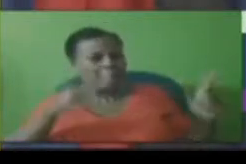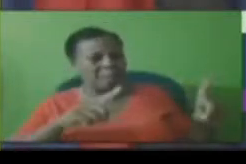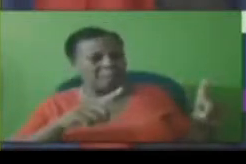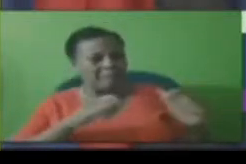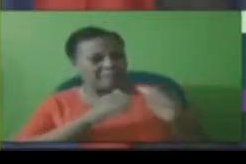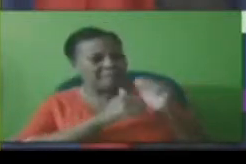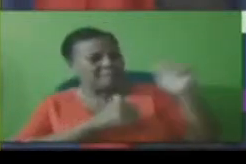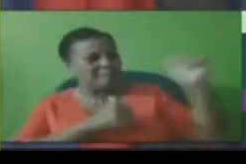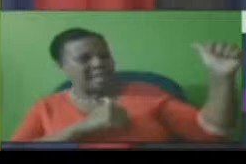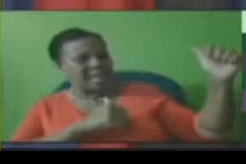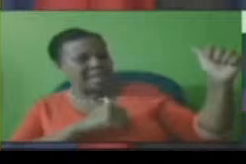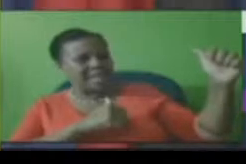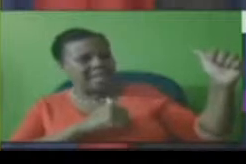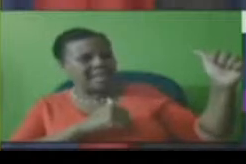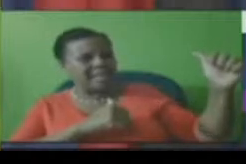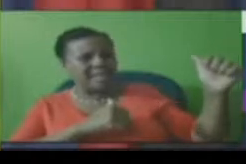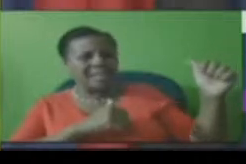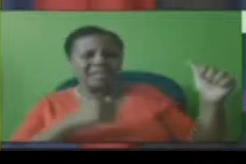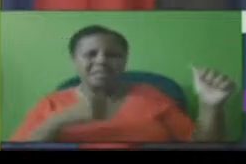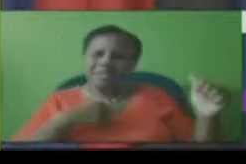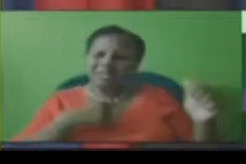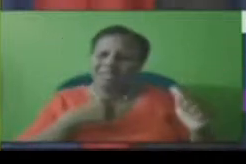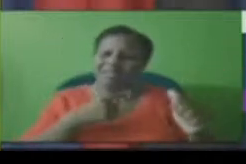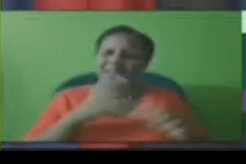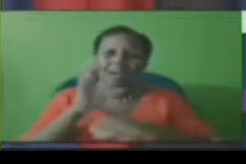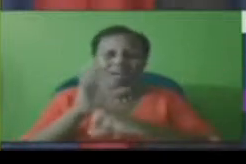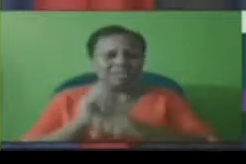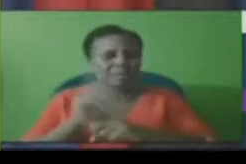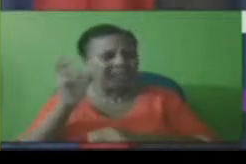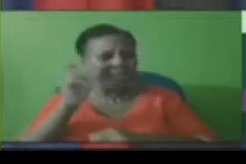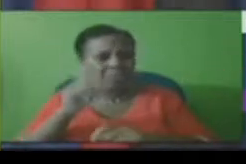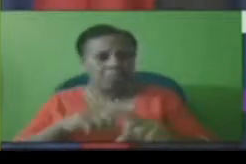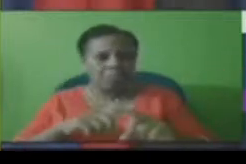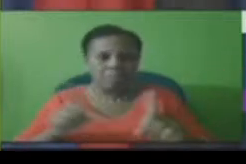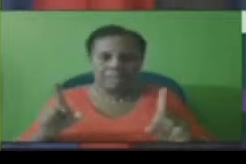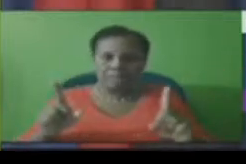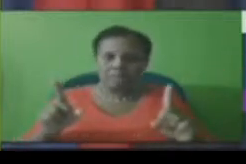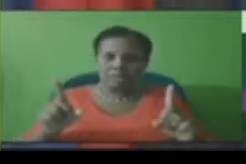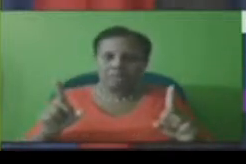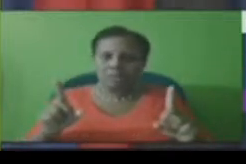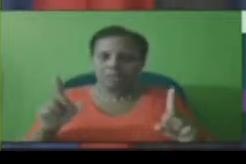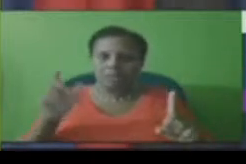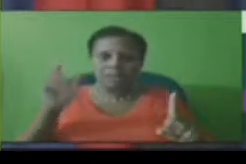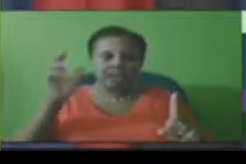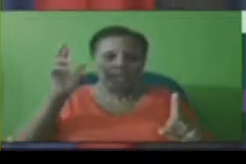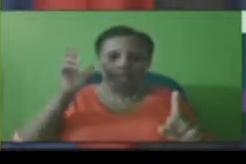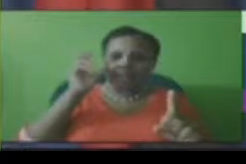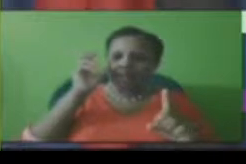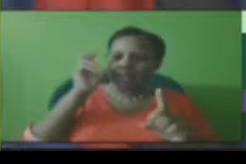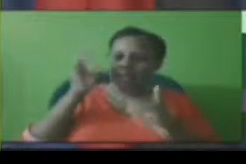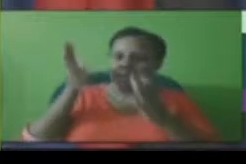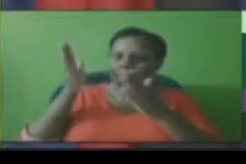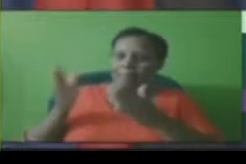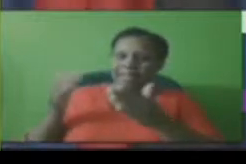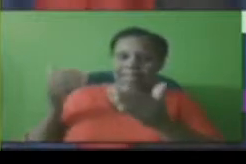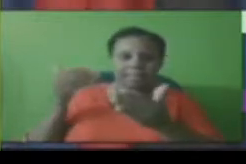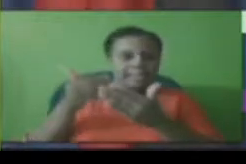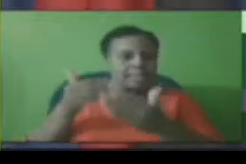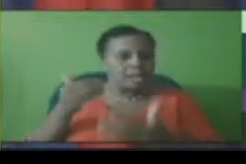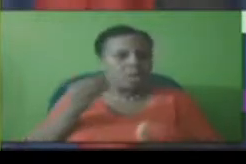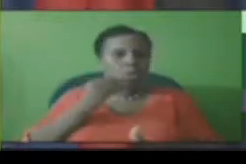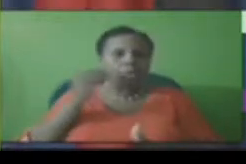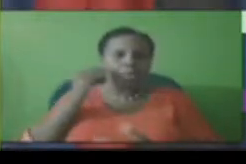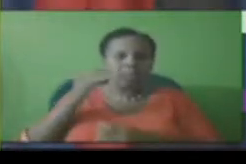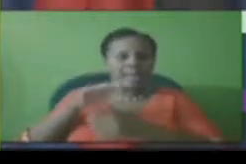spoken to, it is kind of unreal for us. And to see that, as a matter of